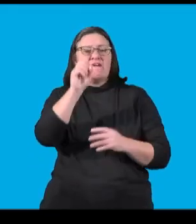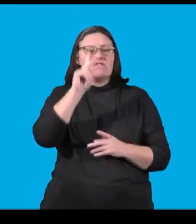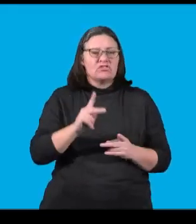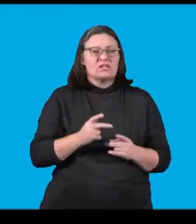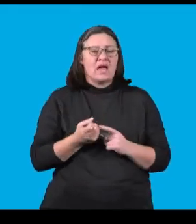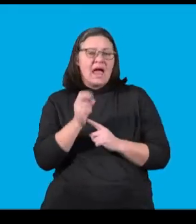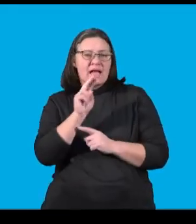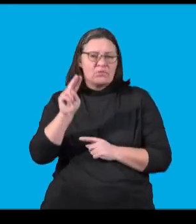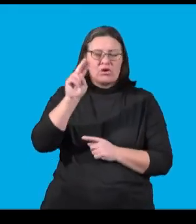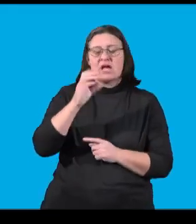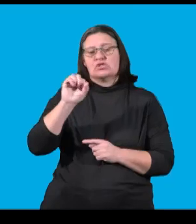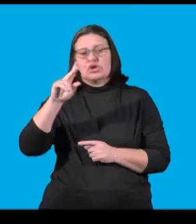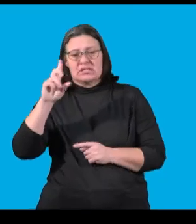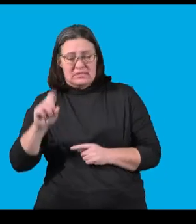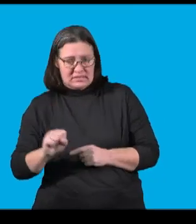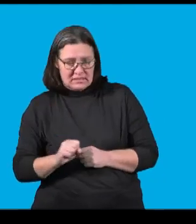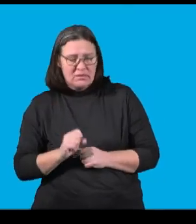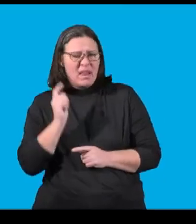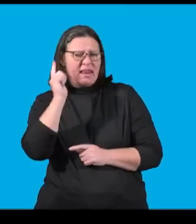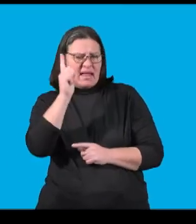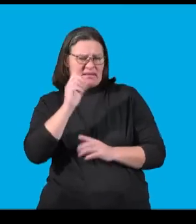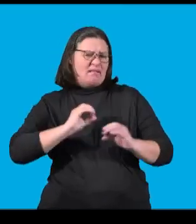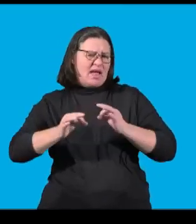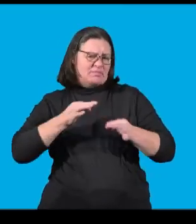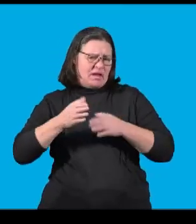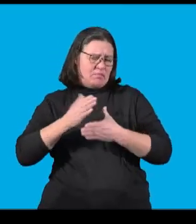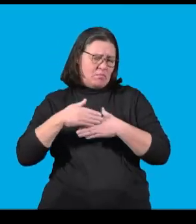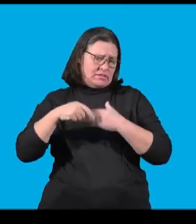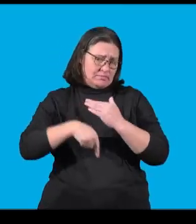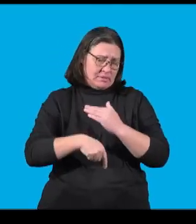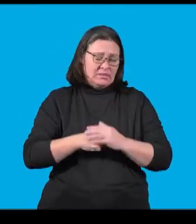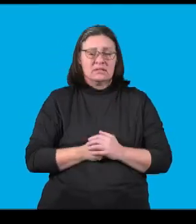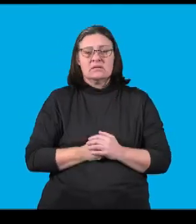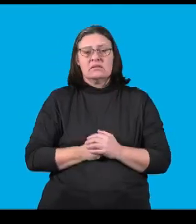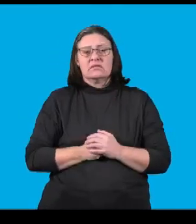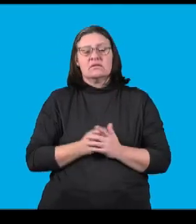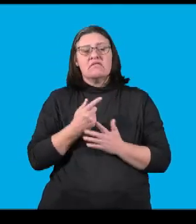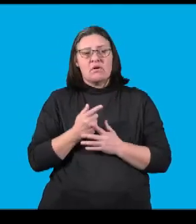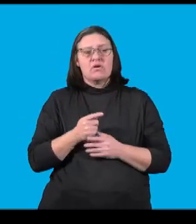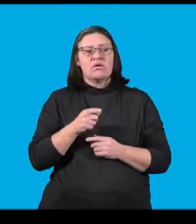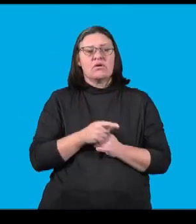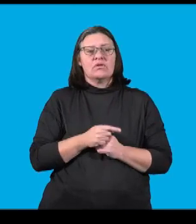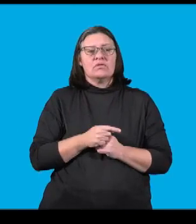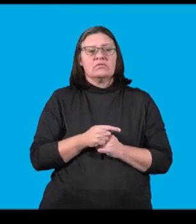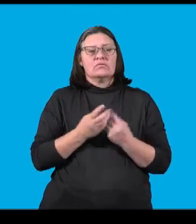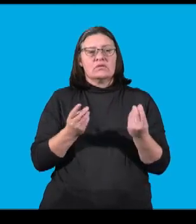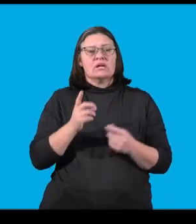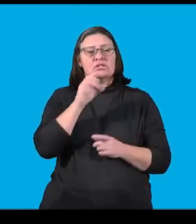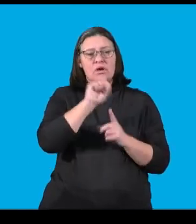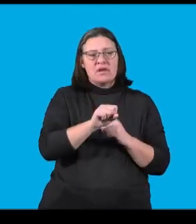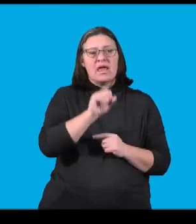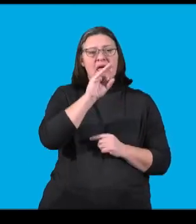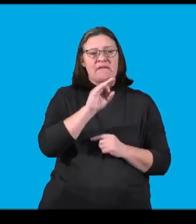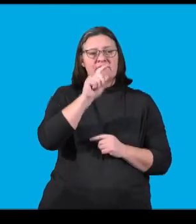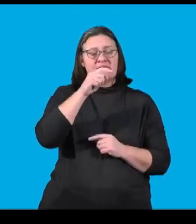simplify fractions, exponents, and surds, which we will go through later on in the lesson. Determine the derivative of f of x